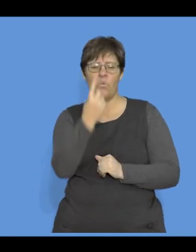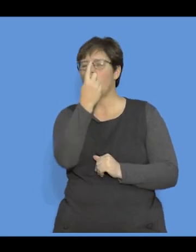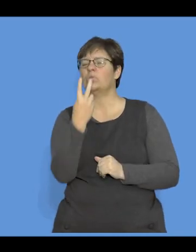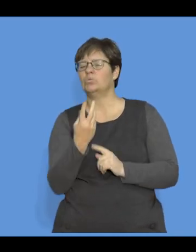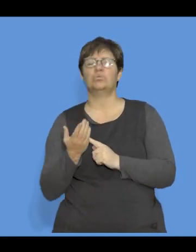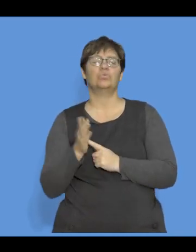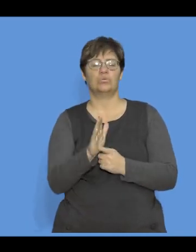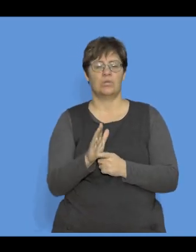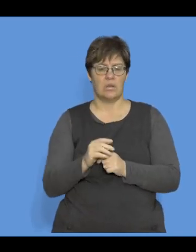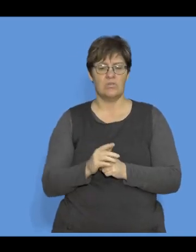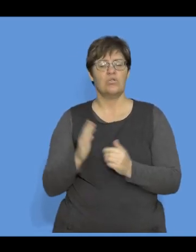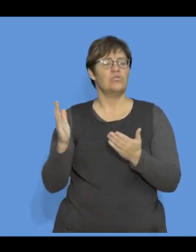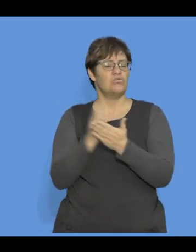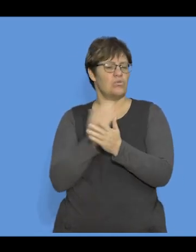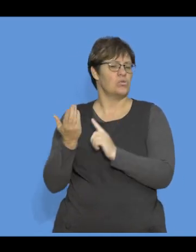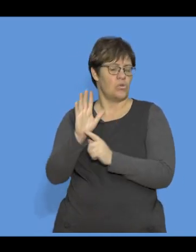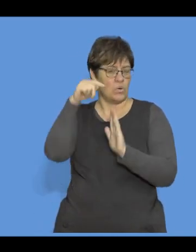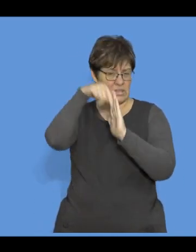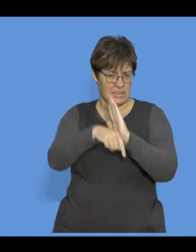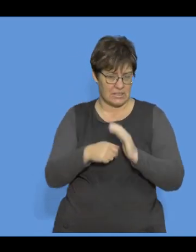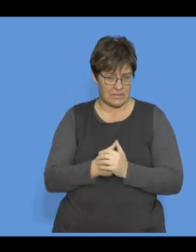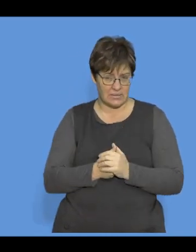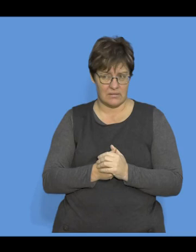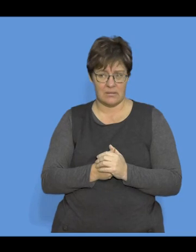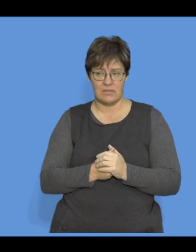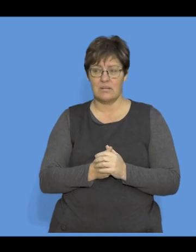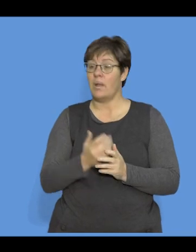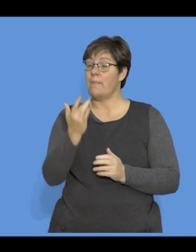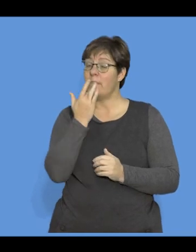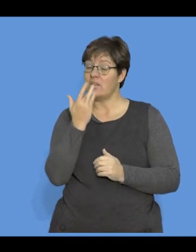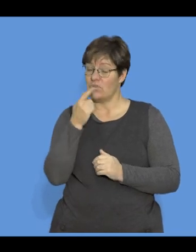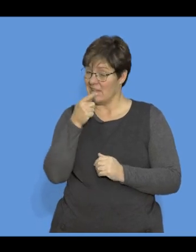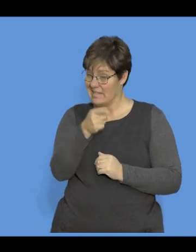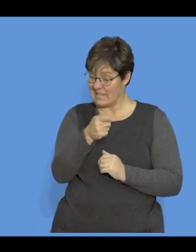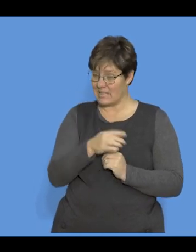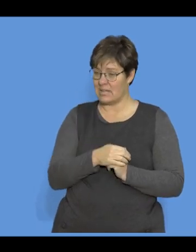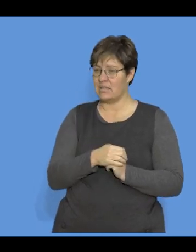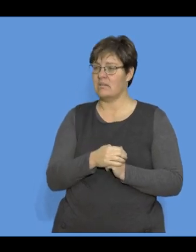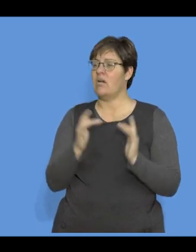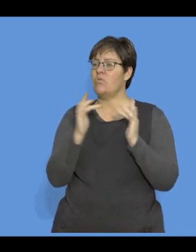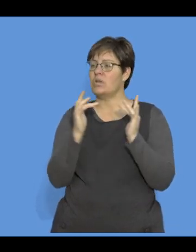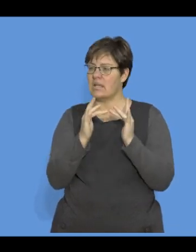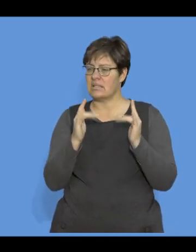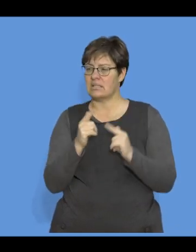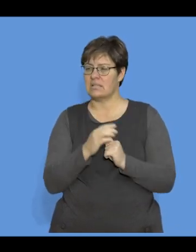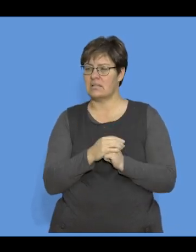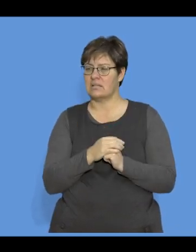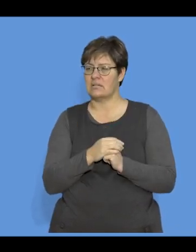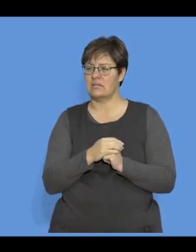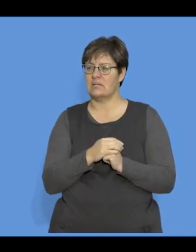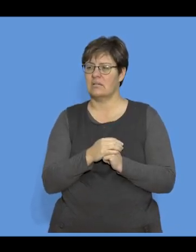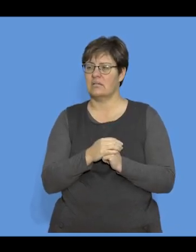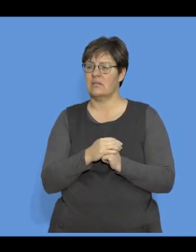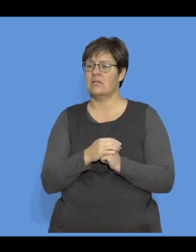point out some details here. So the battery that is here is connected, and there's negligible